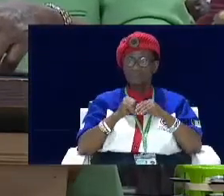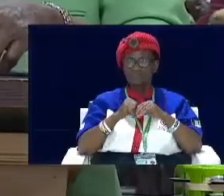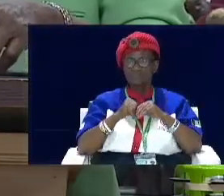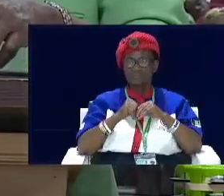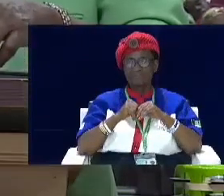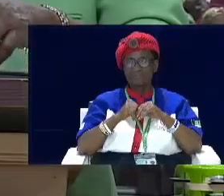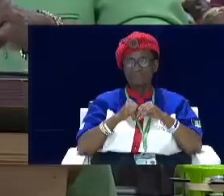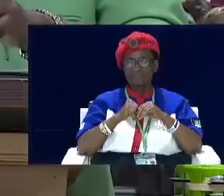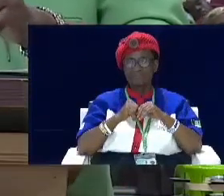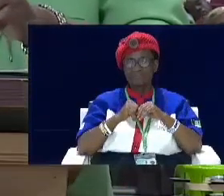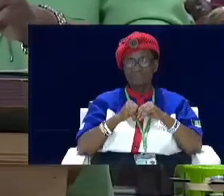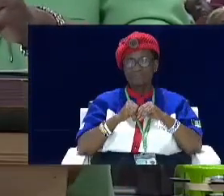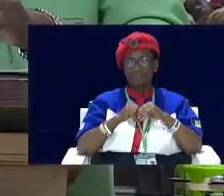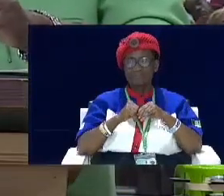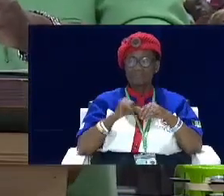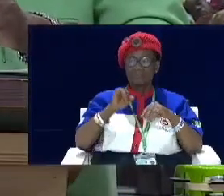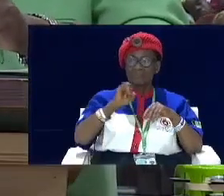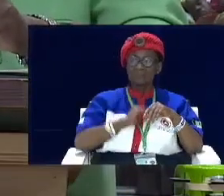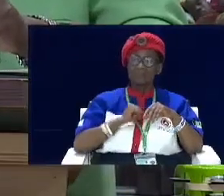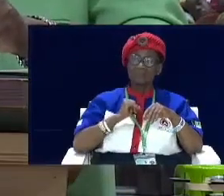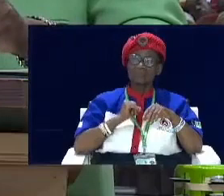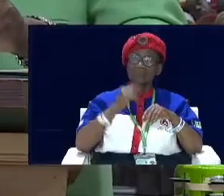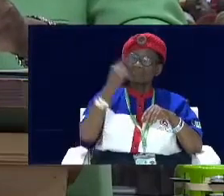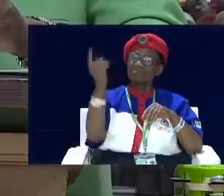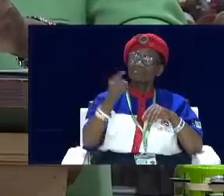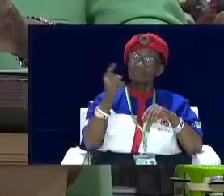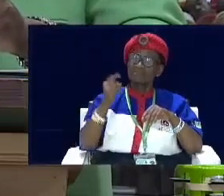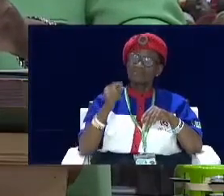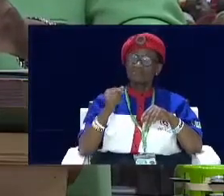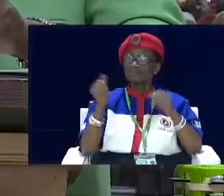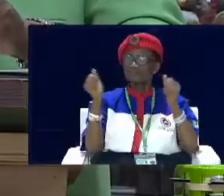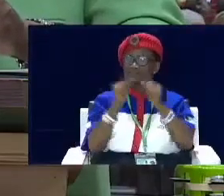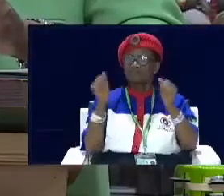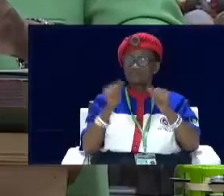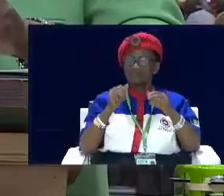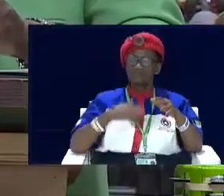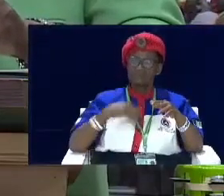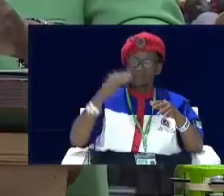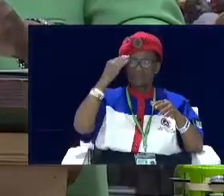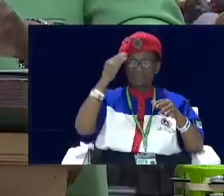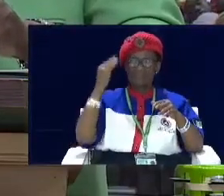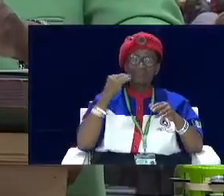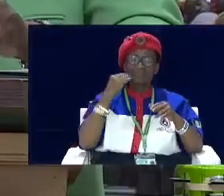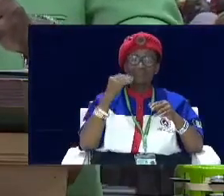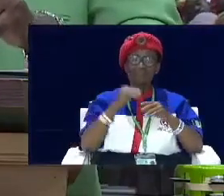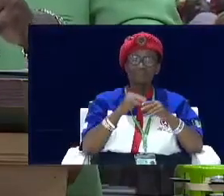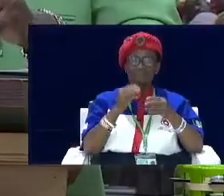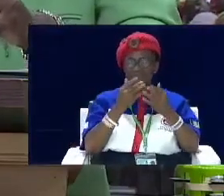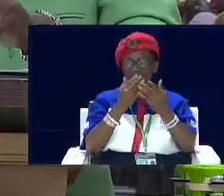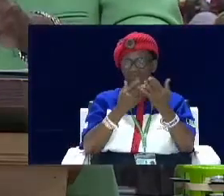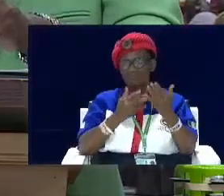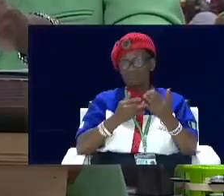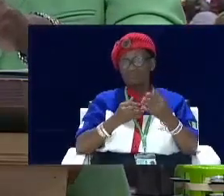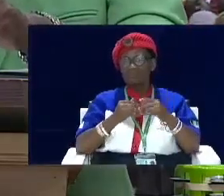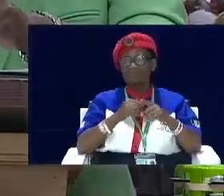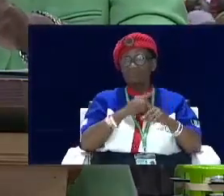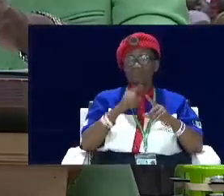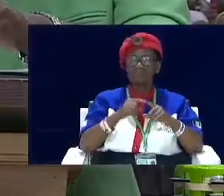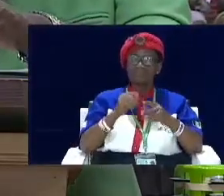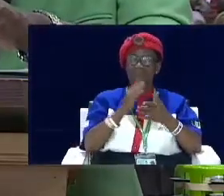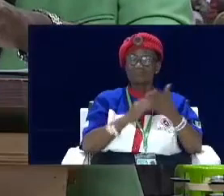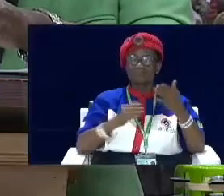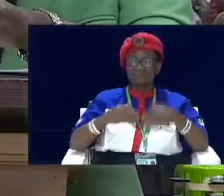I always shake my head in sorrow. Inu mi ma nbaje mo si ma miri. When somebody who has been